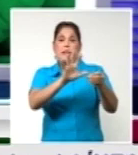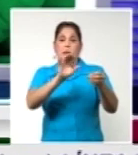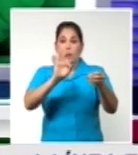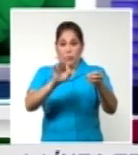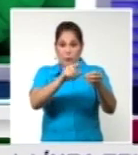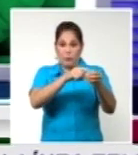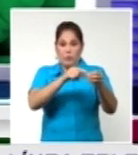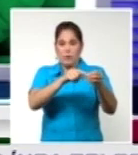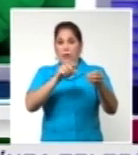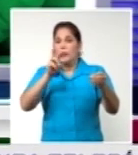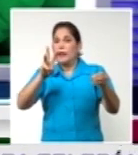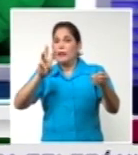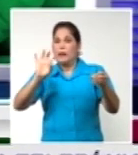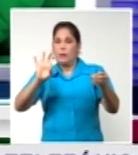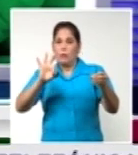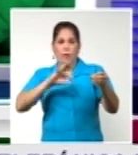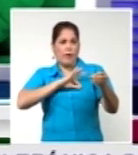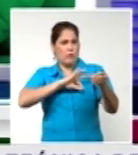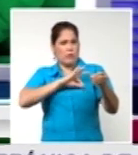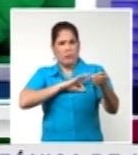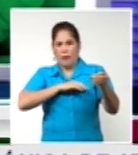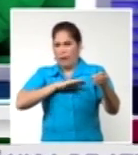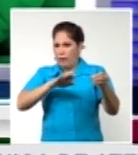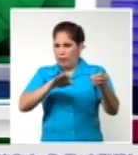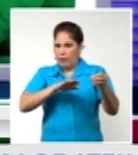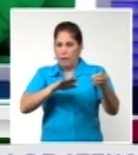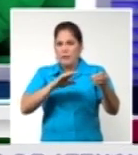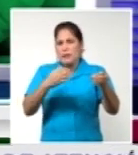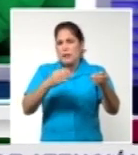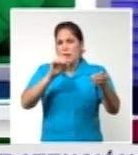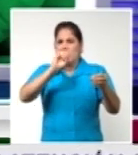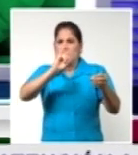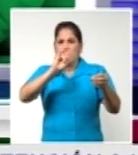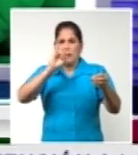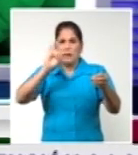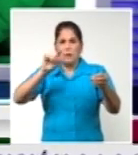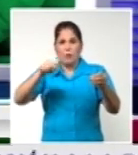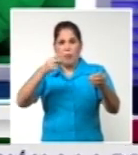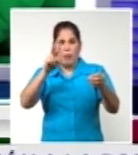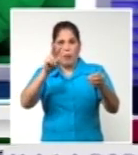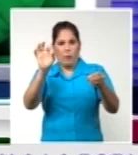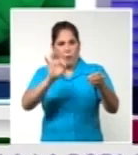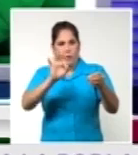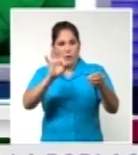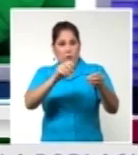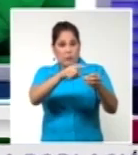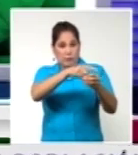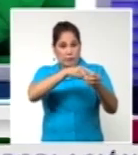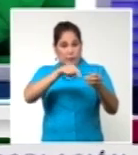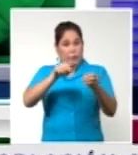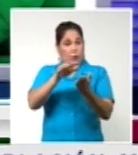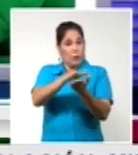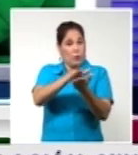the 58 positive cases yesterday are confirmed case contacts. This means